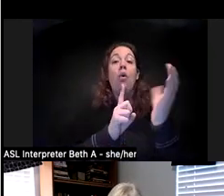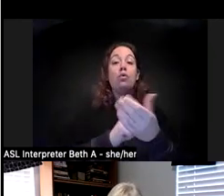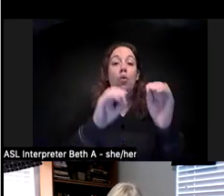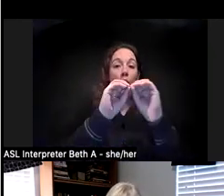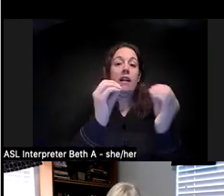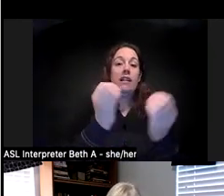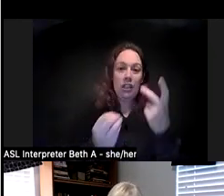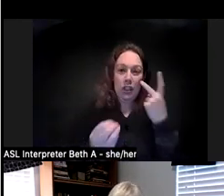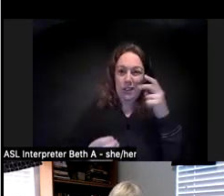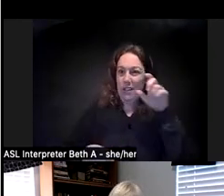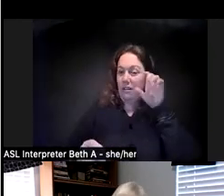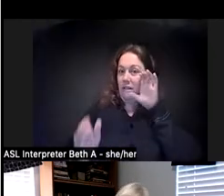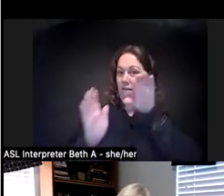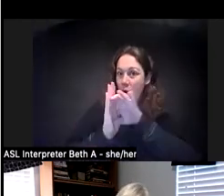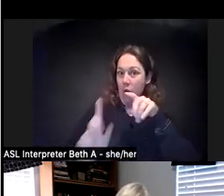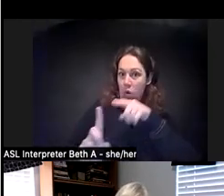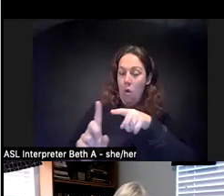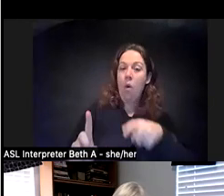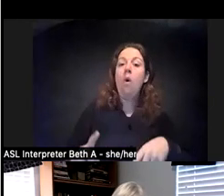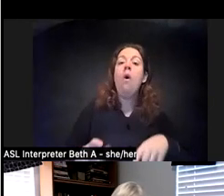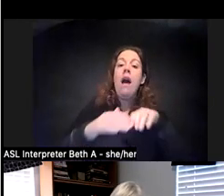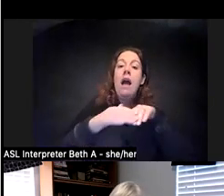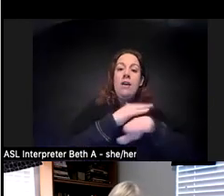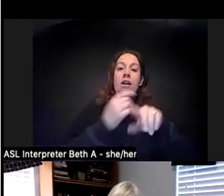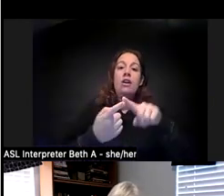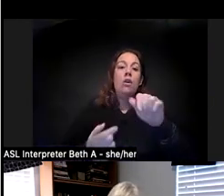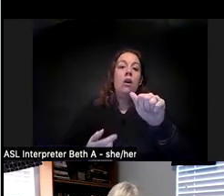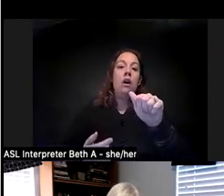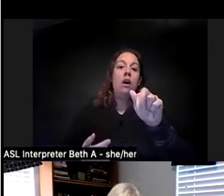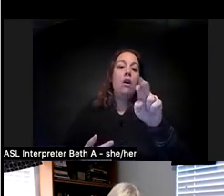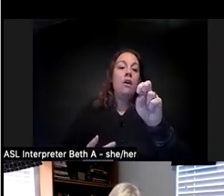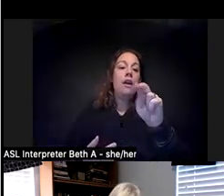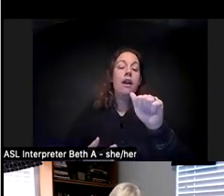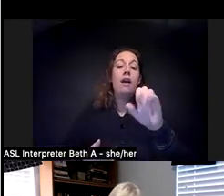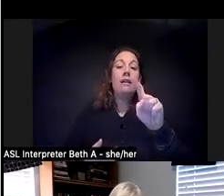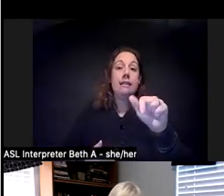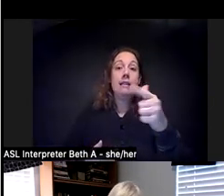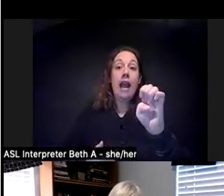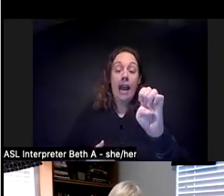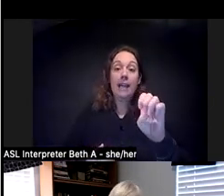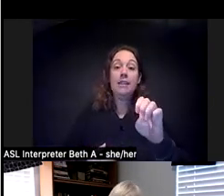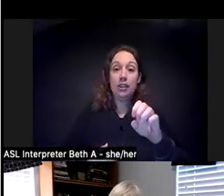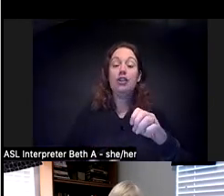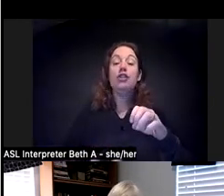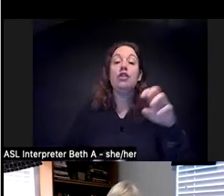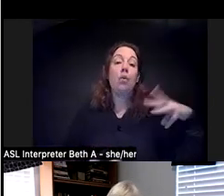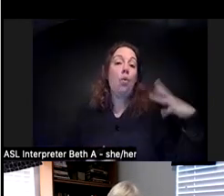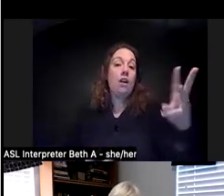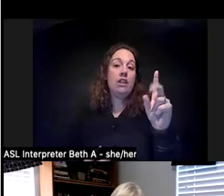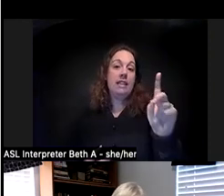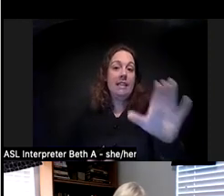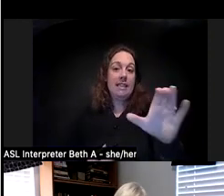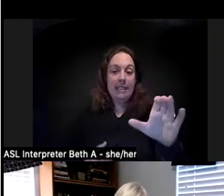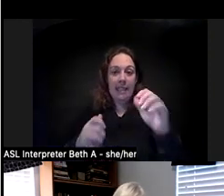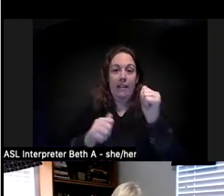the entrance to Arena Stage. That's a Washington, D.C. theater organization. And they can